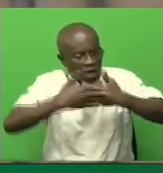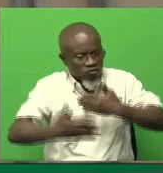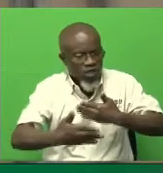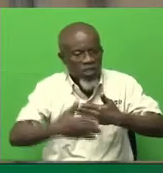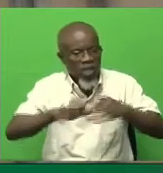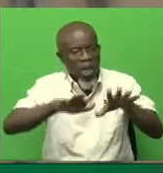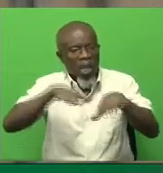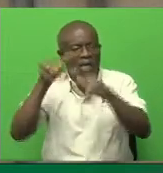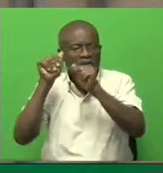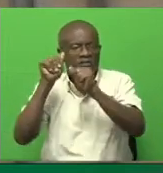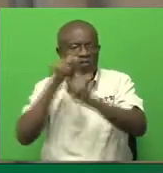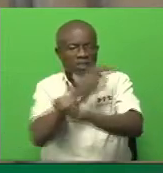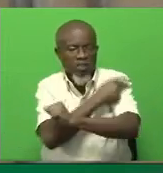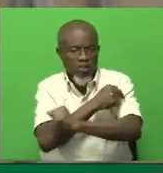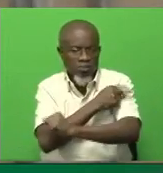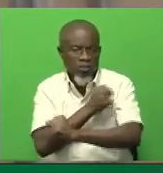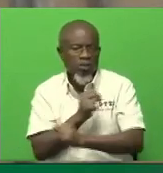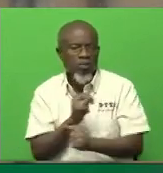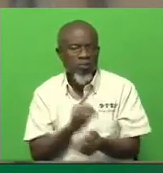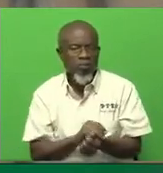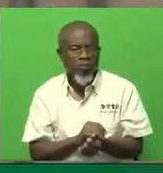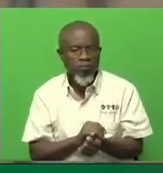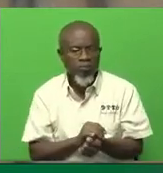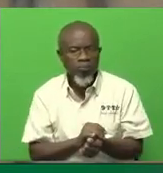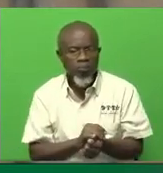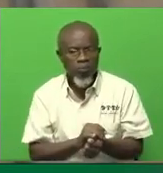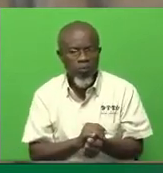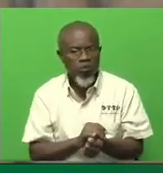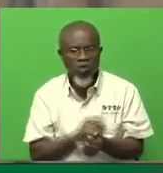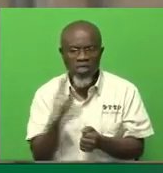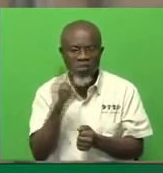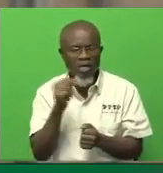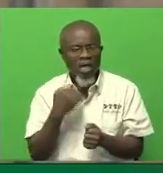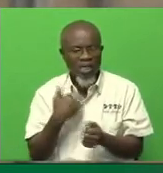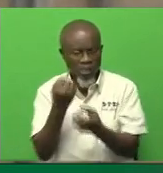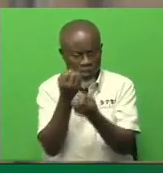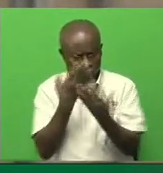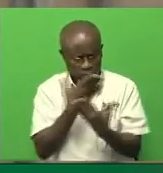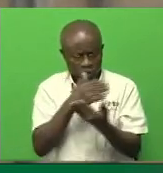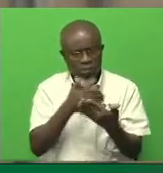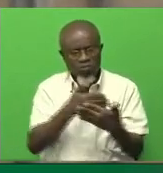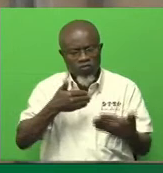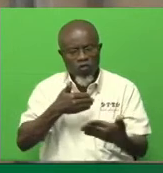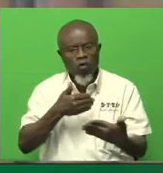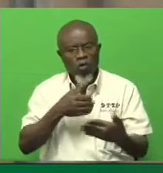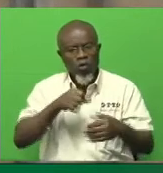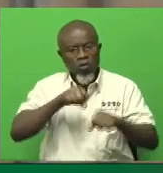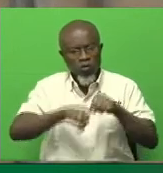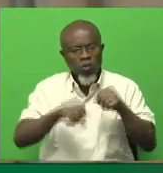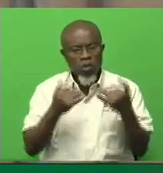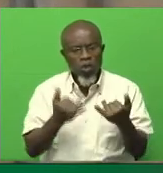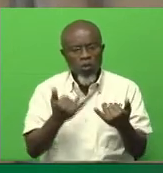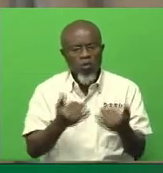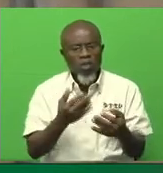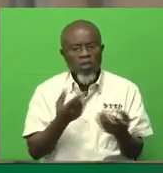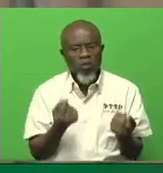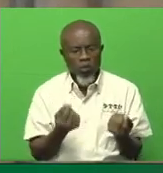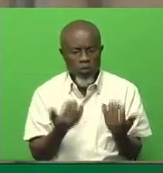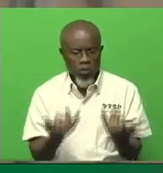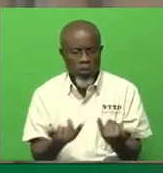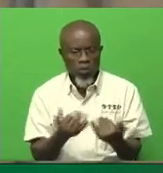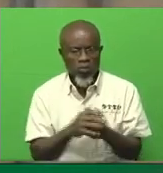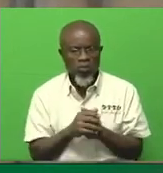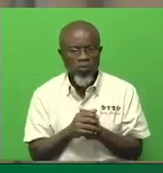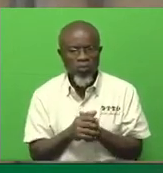discharged for the first six months of that baby's life we have never had that data collection before so that is what we are doing and the